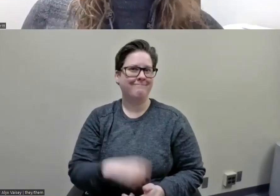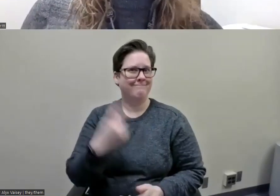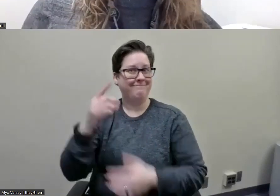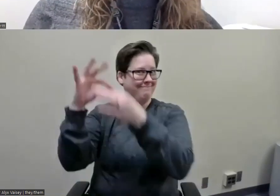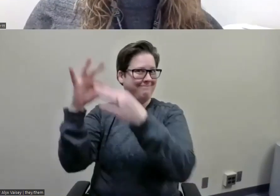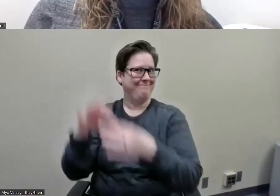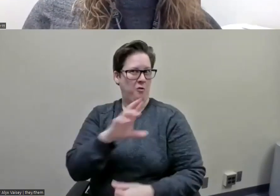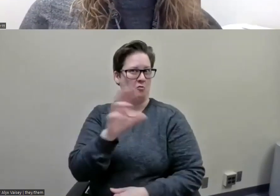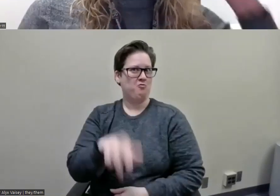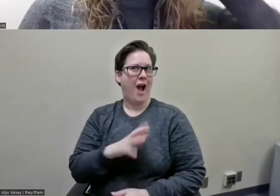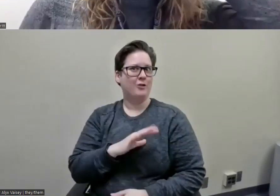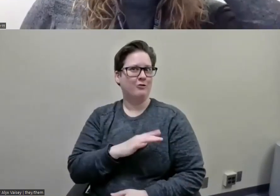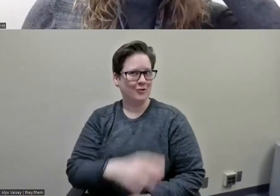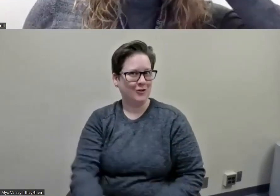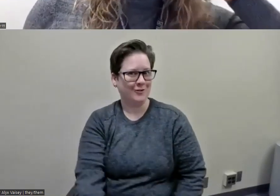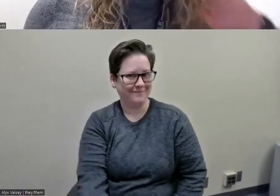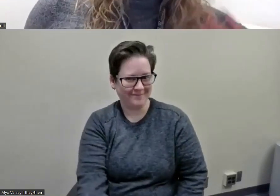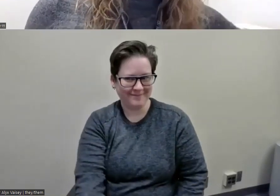Rochester.